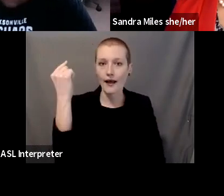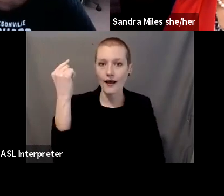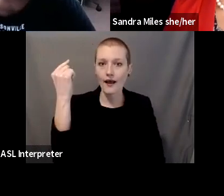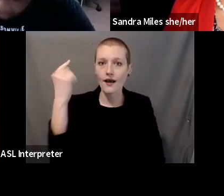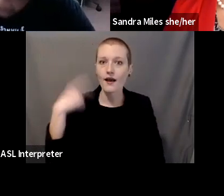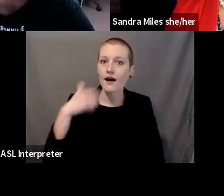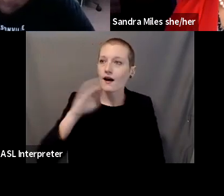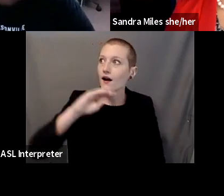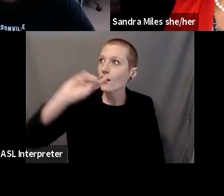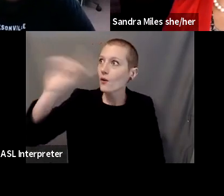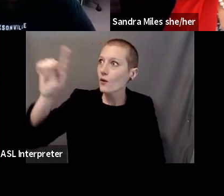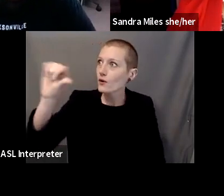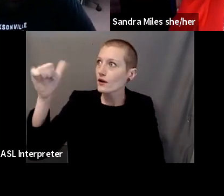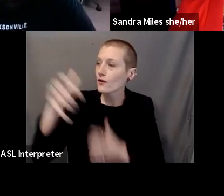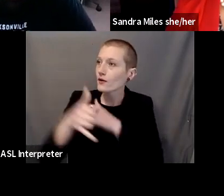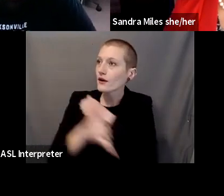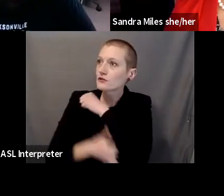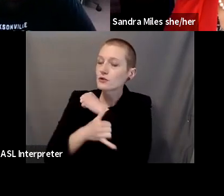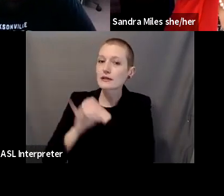oh, like my way of being,